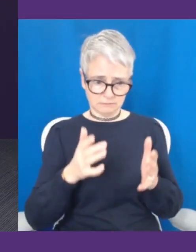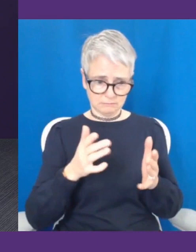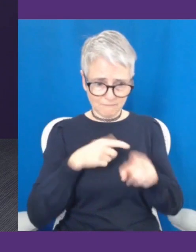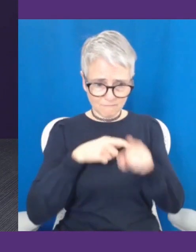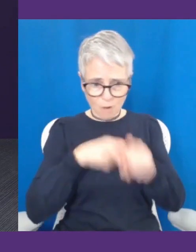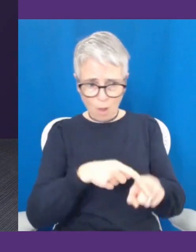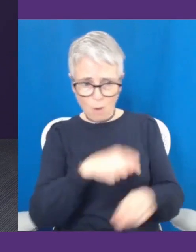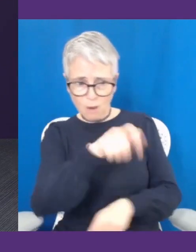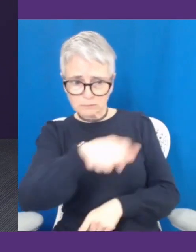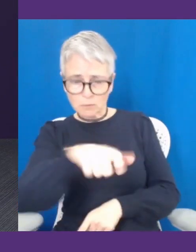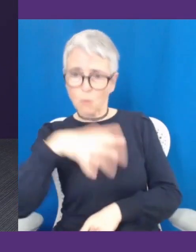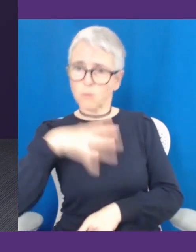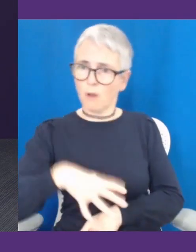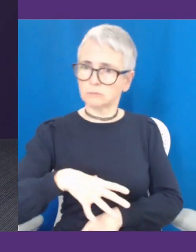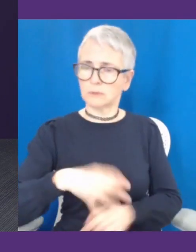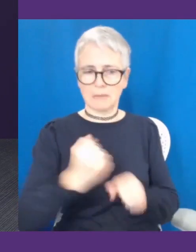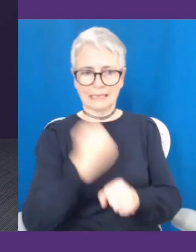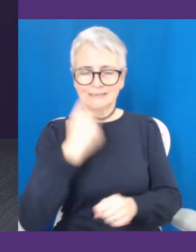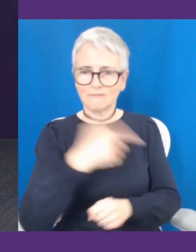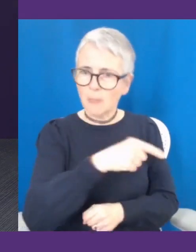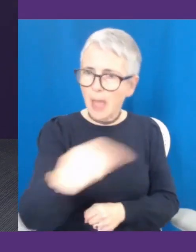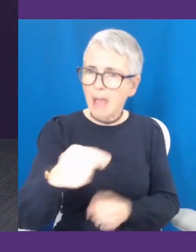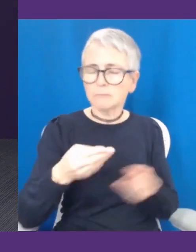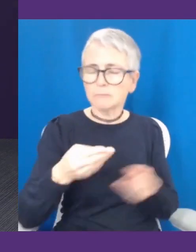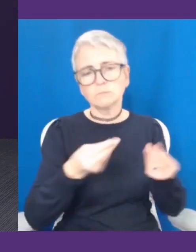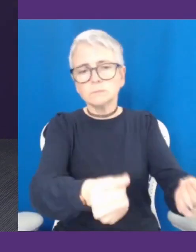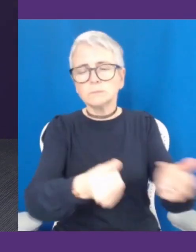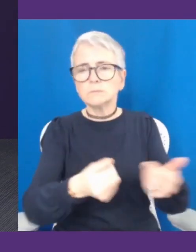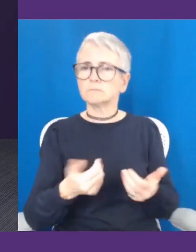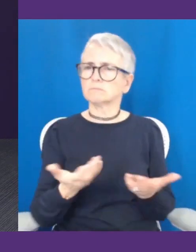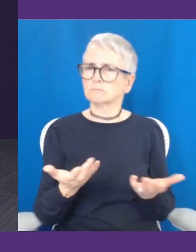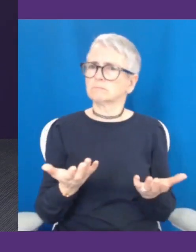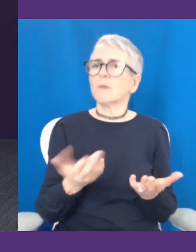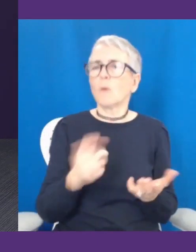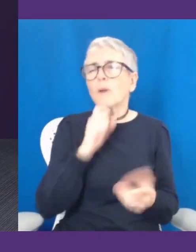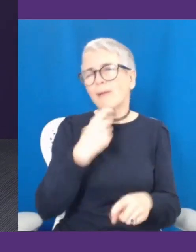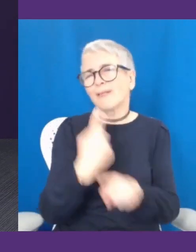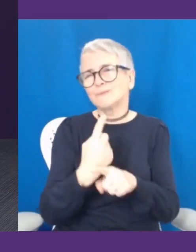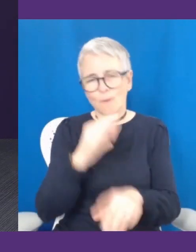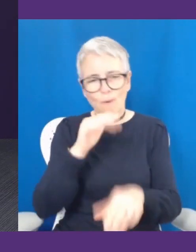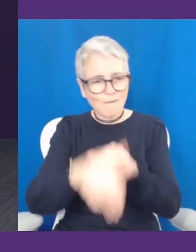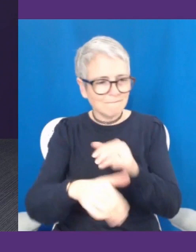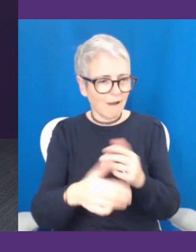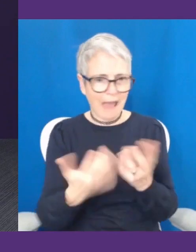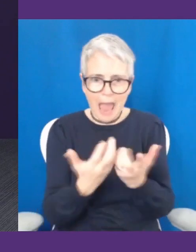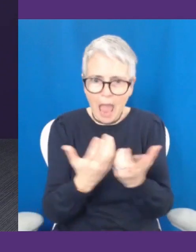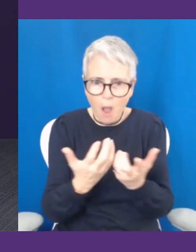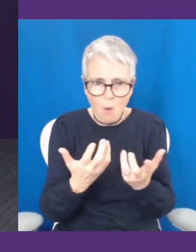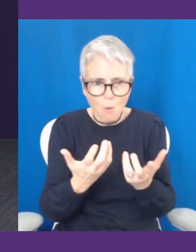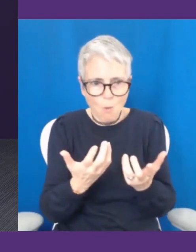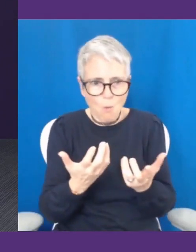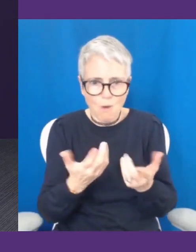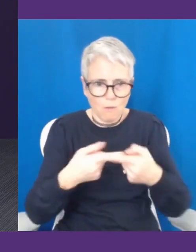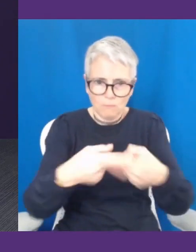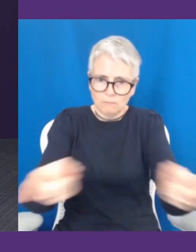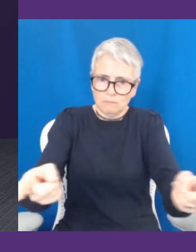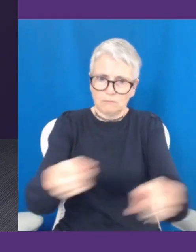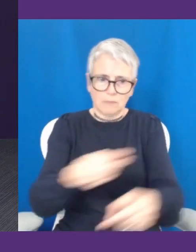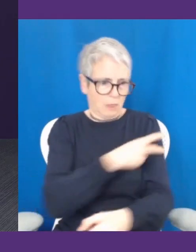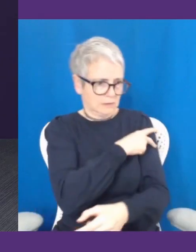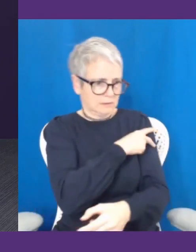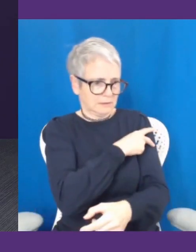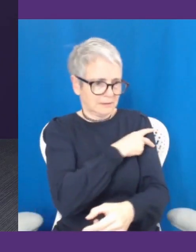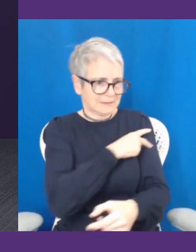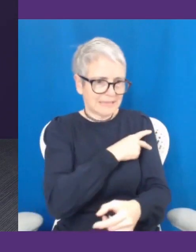spirit of community. And you know, some of the things we'll talk about over the next few days is how it is we are giving our stuff away. And we want to really open